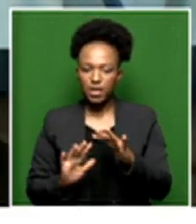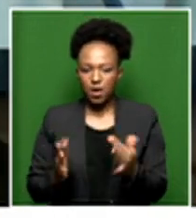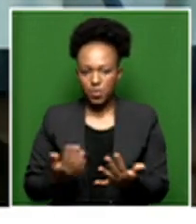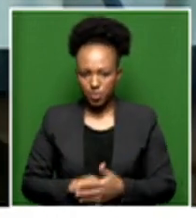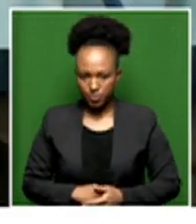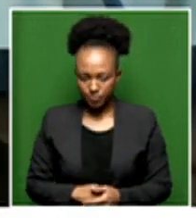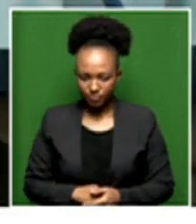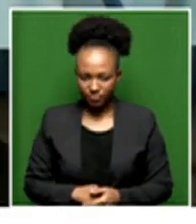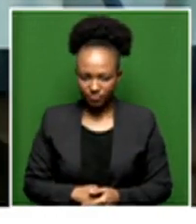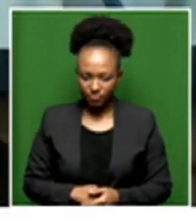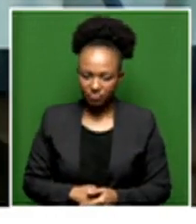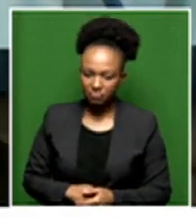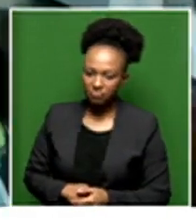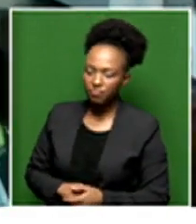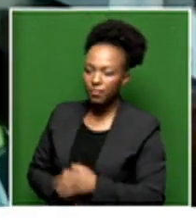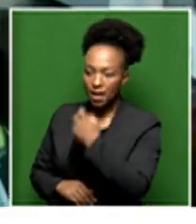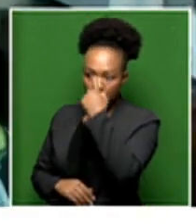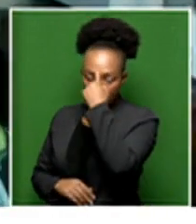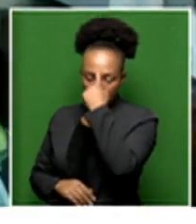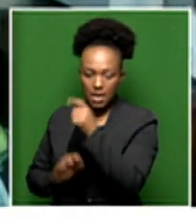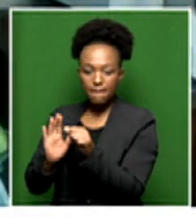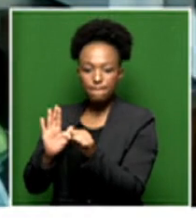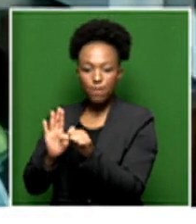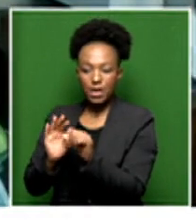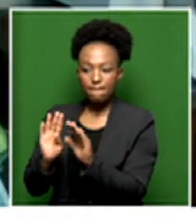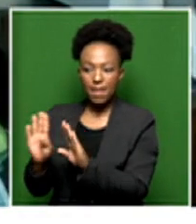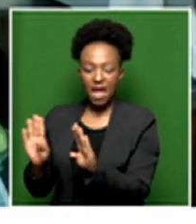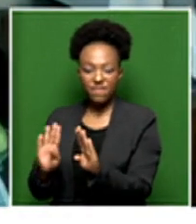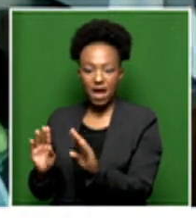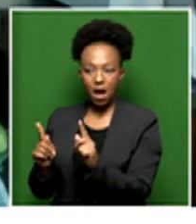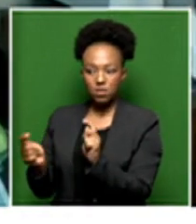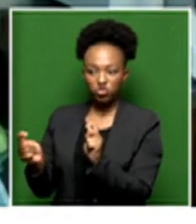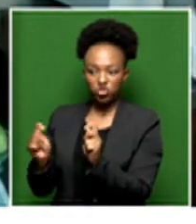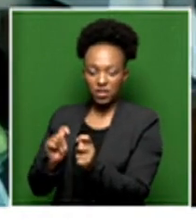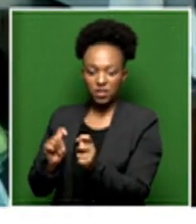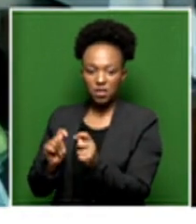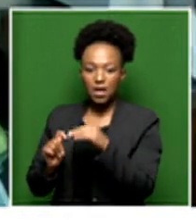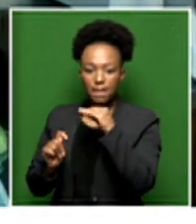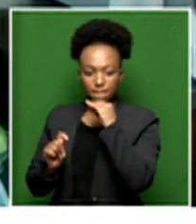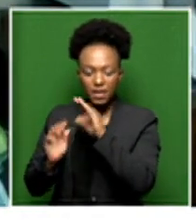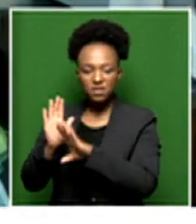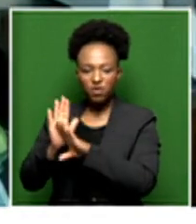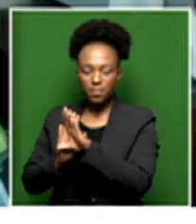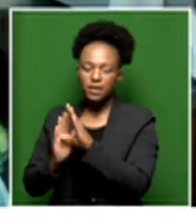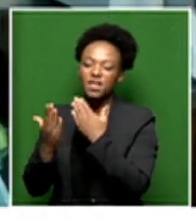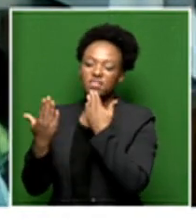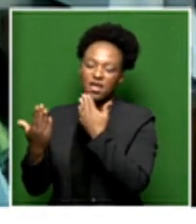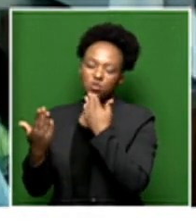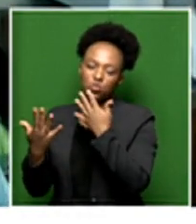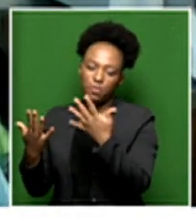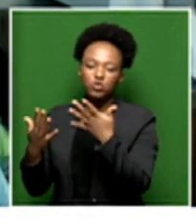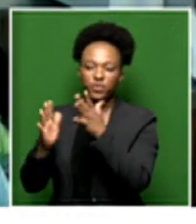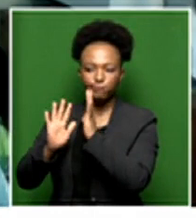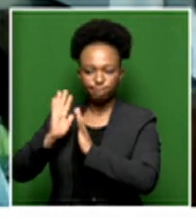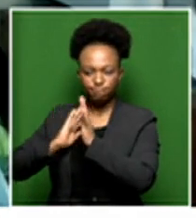meaningfully. And I think it's very important to remember that differences in behavior do not always reflect, differences in development. Thank you for making that